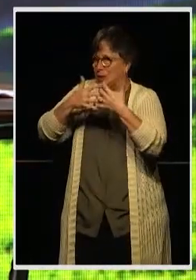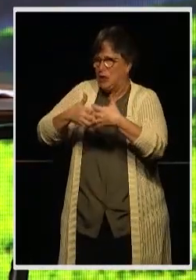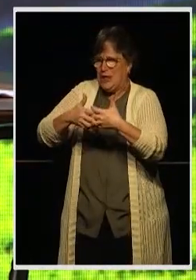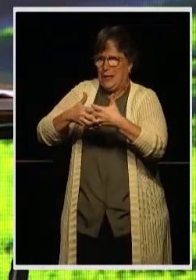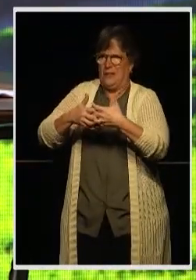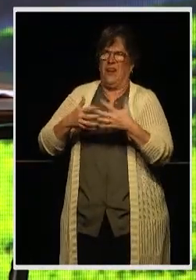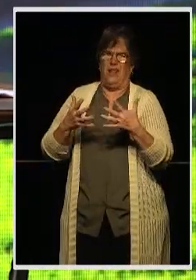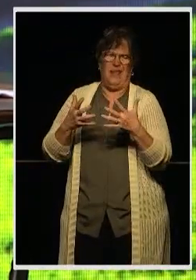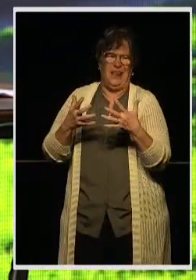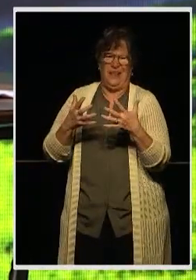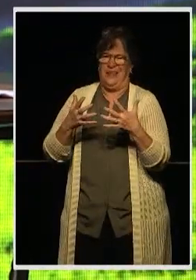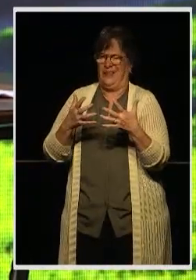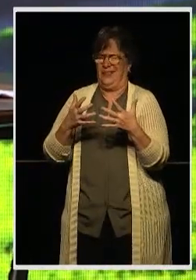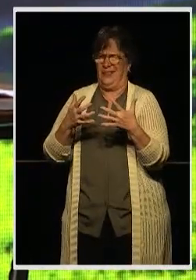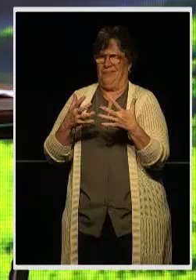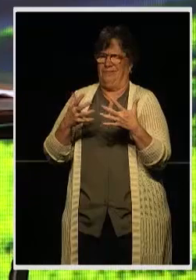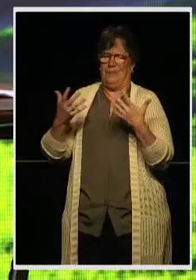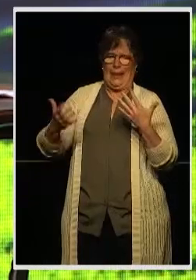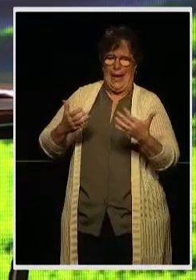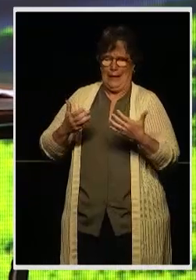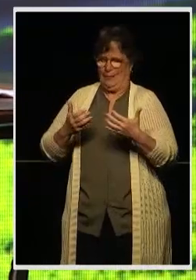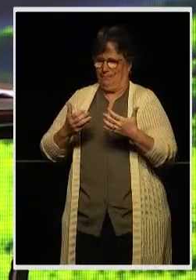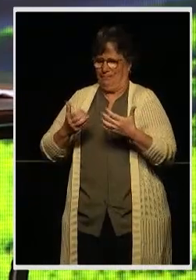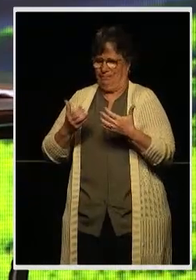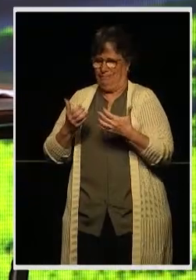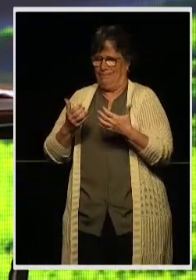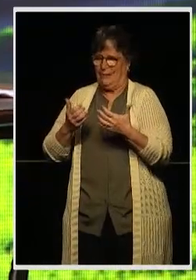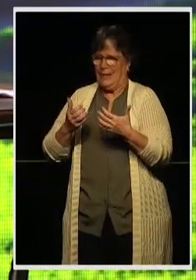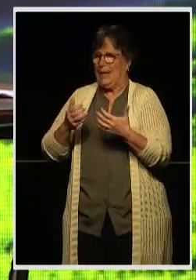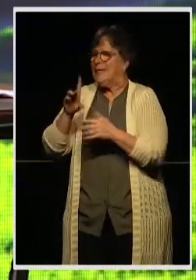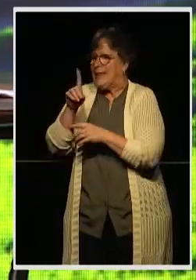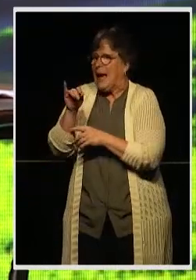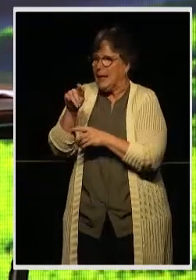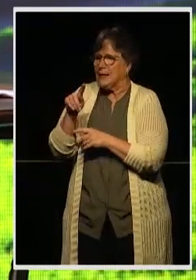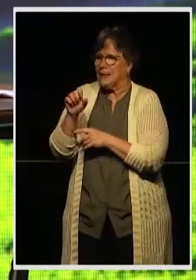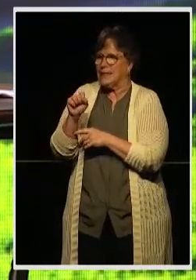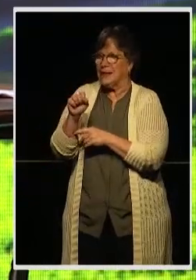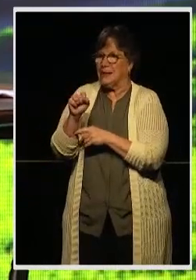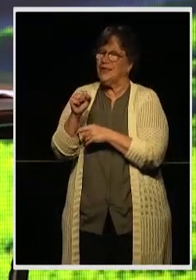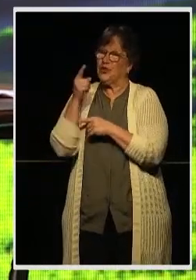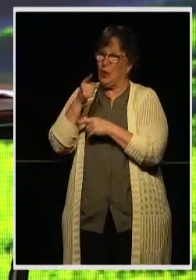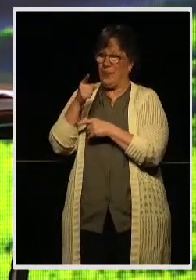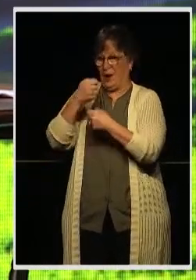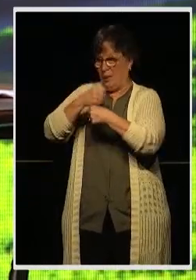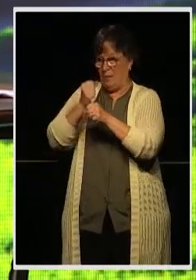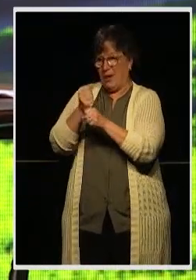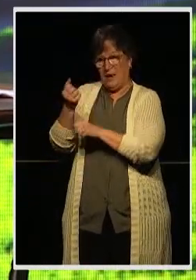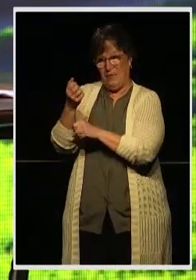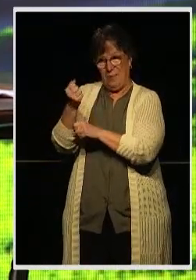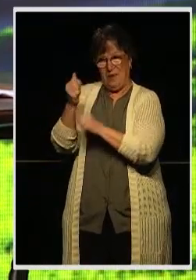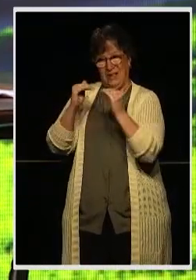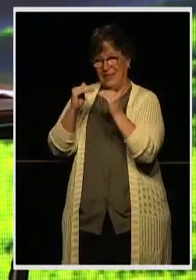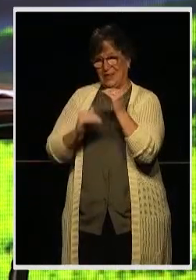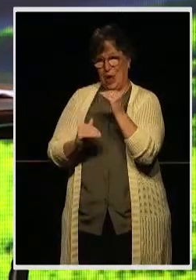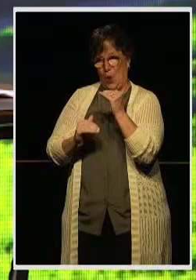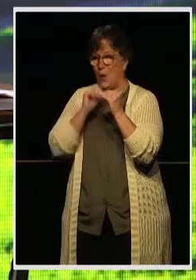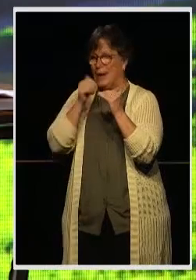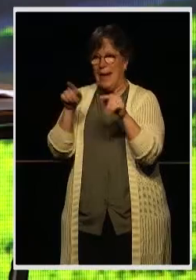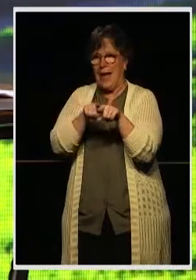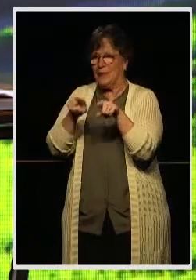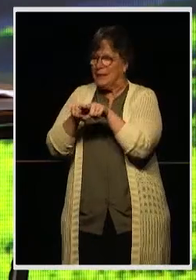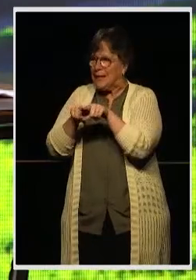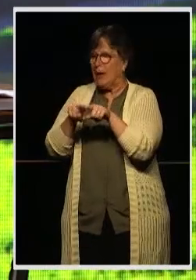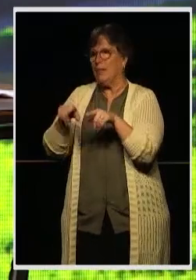diets. So their sort of methane per unit of milk is actually quite low if you compare it to the average cow in, let's say, India or China,